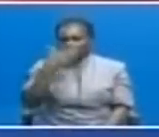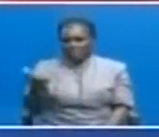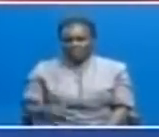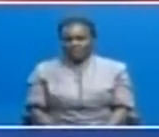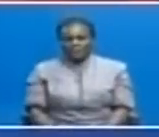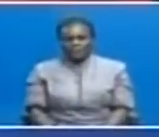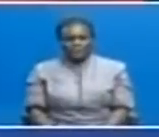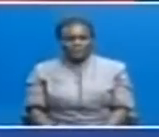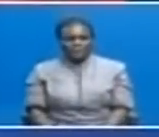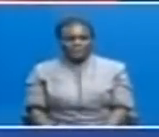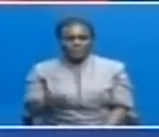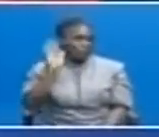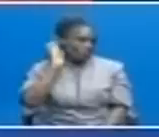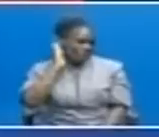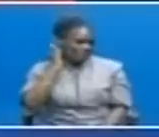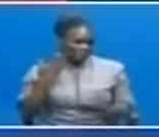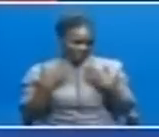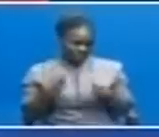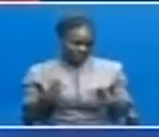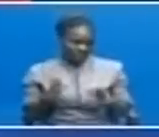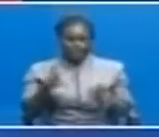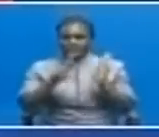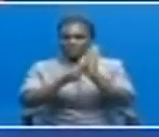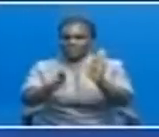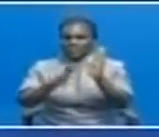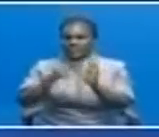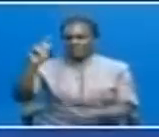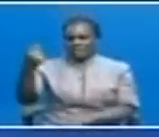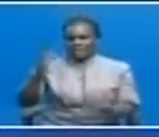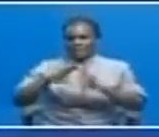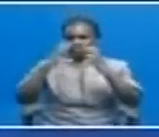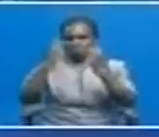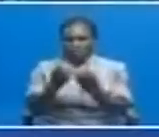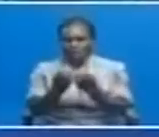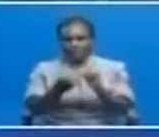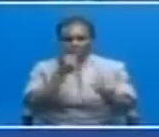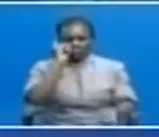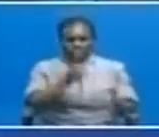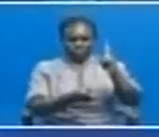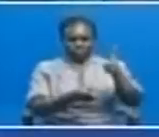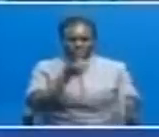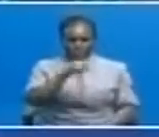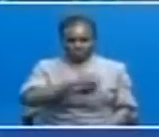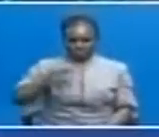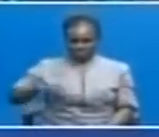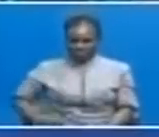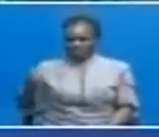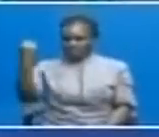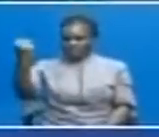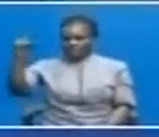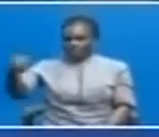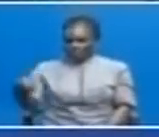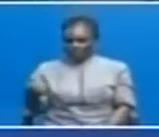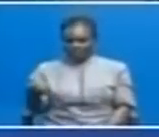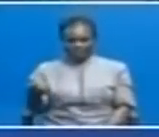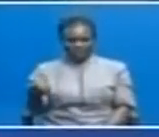Thank you. And there you had it from Mercy Chirono, who will be representing Kenya at the World Athletics Championships in Beijing in the 5,000 meters race. And she says,